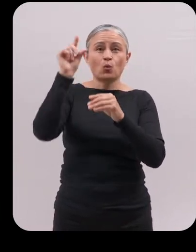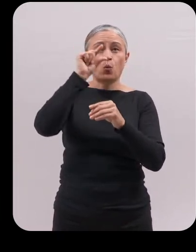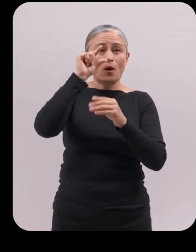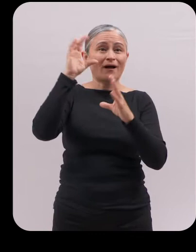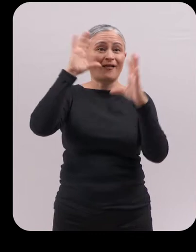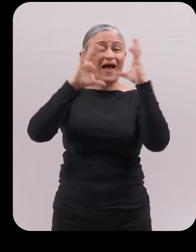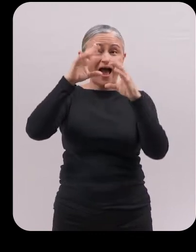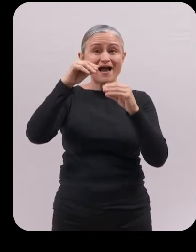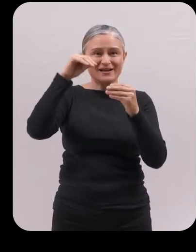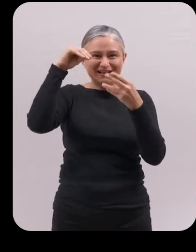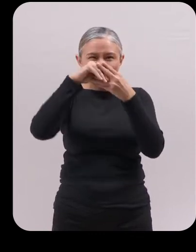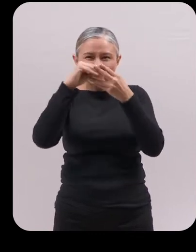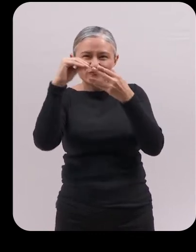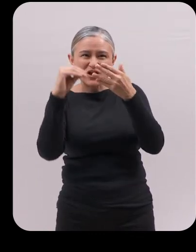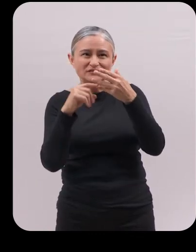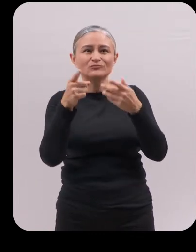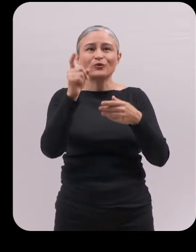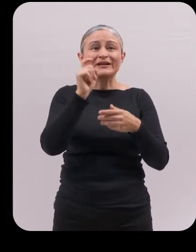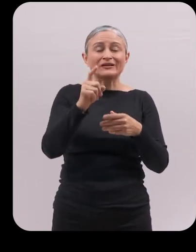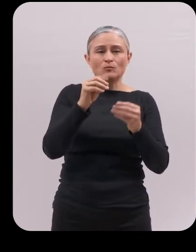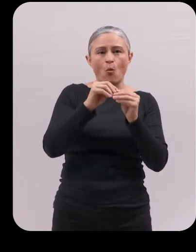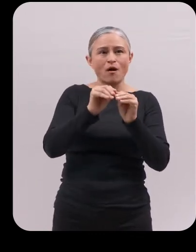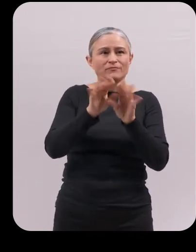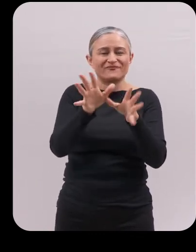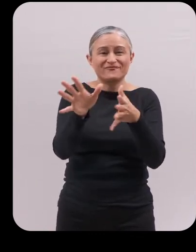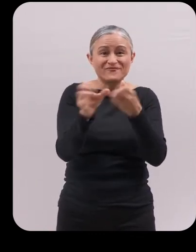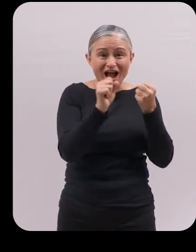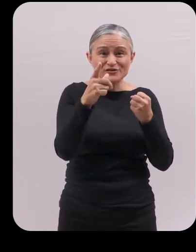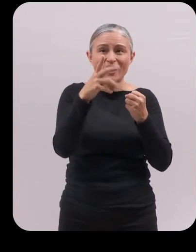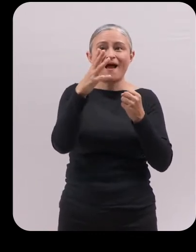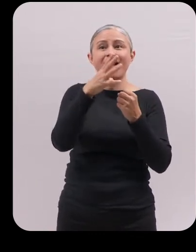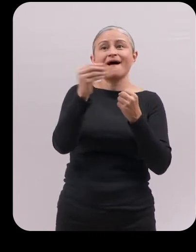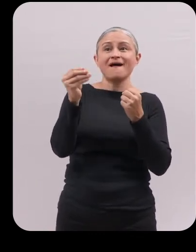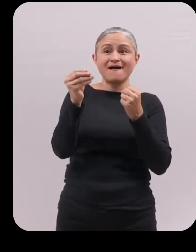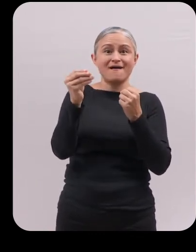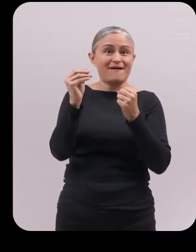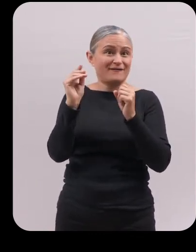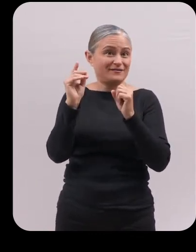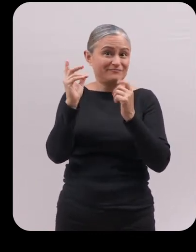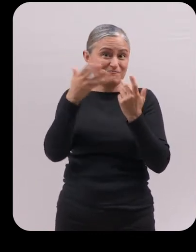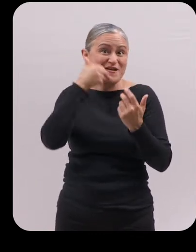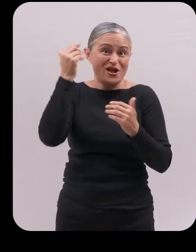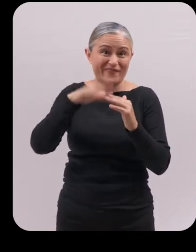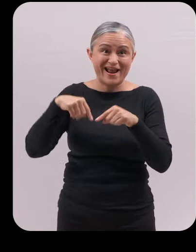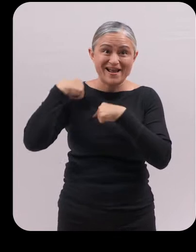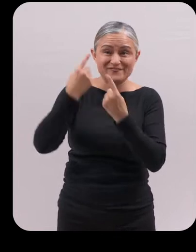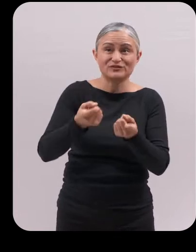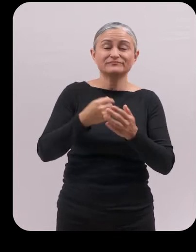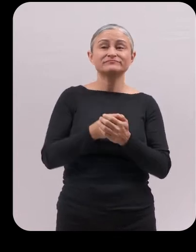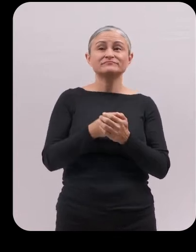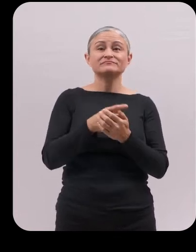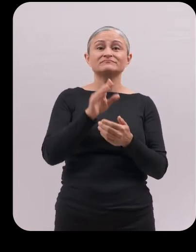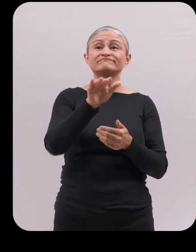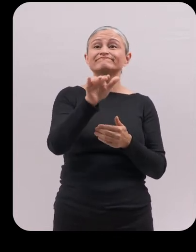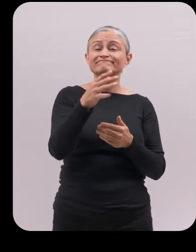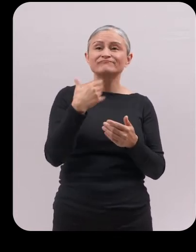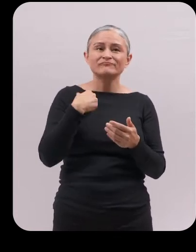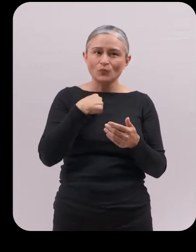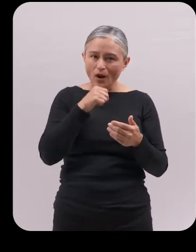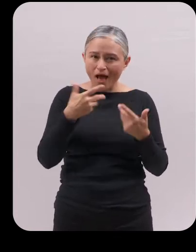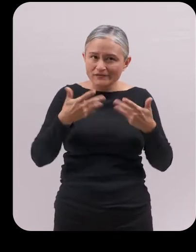you need so you can ship faster than ever before. Oh, and we're not done